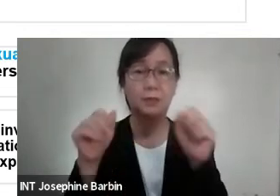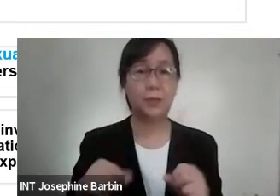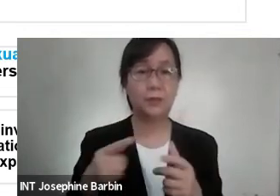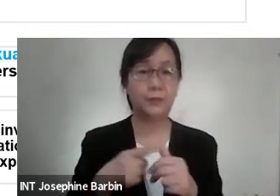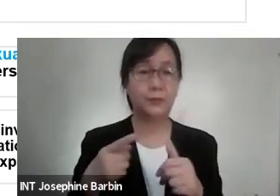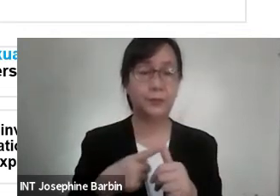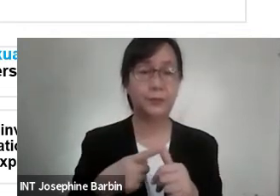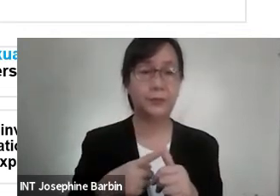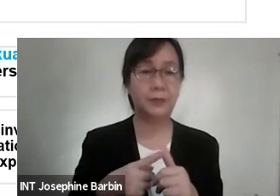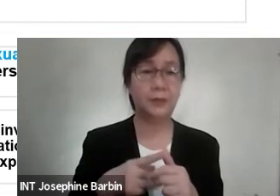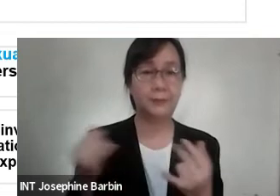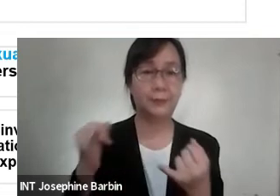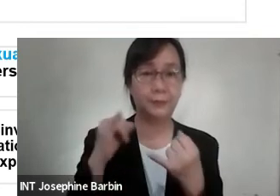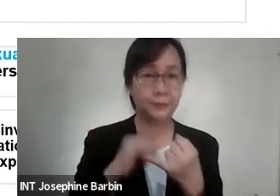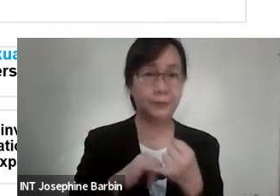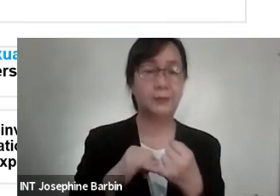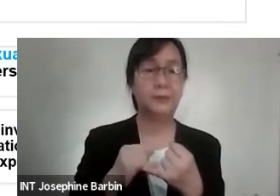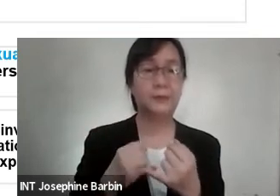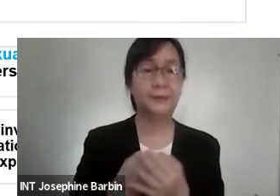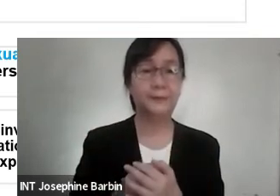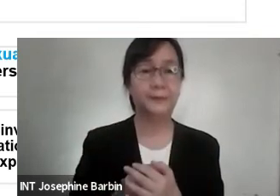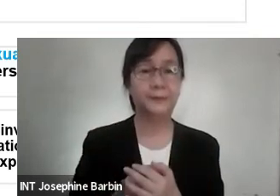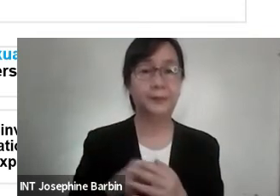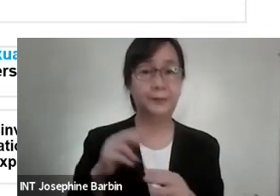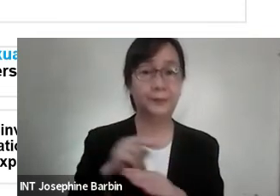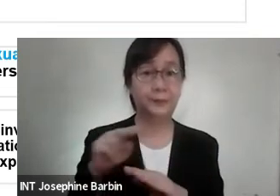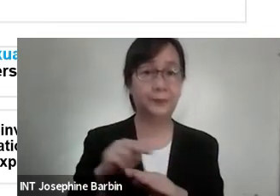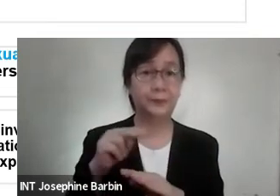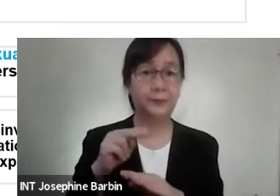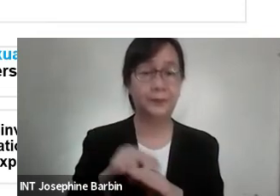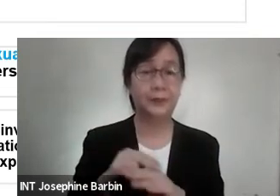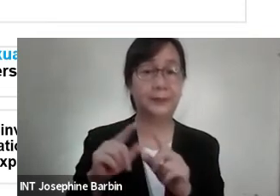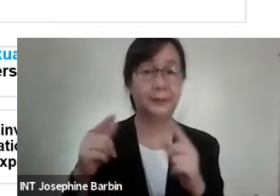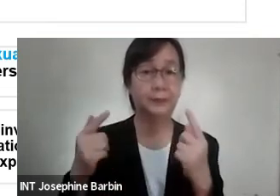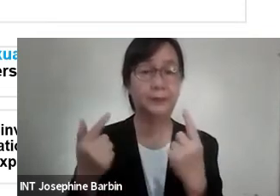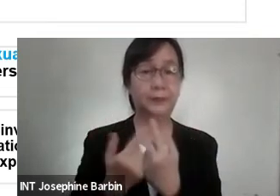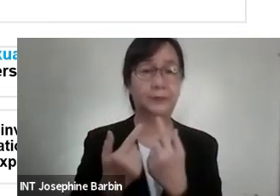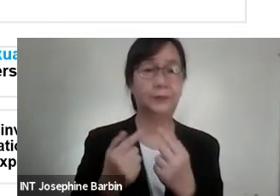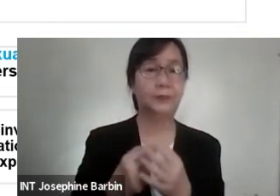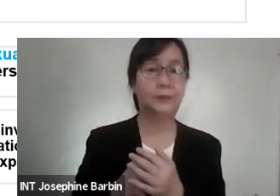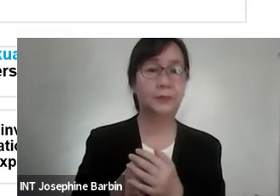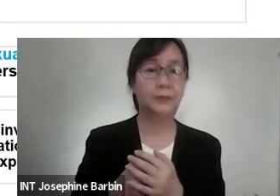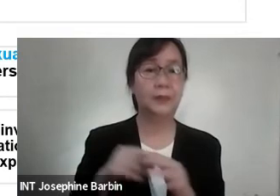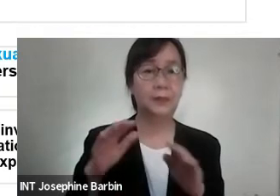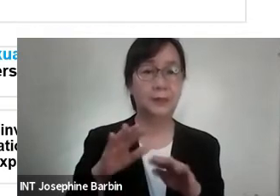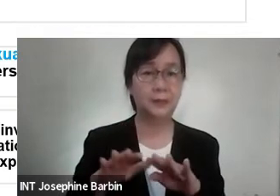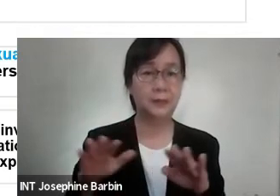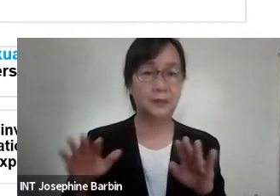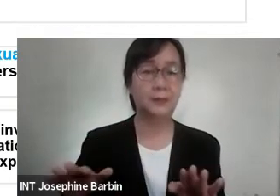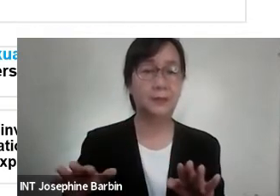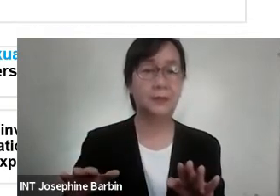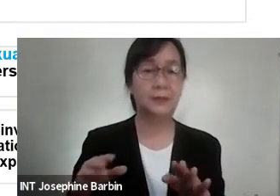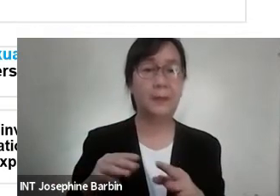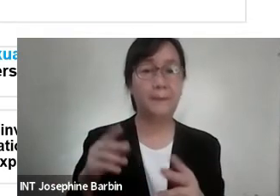one involves the national legal frameworks and also child protection standards and